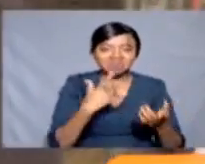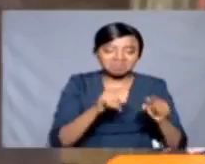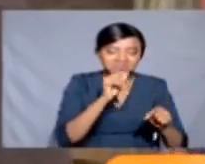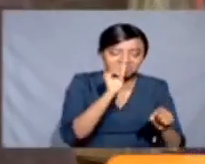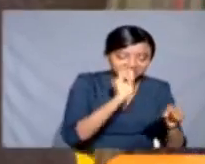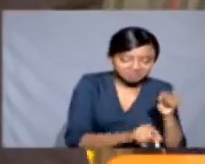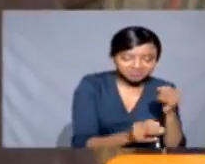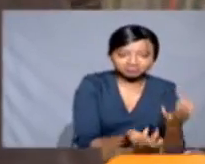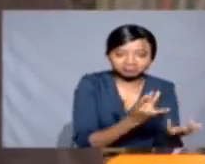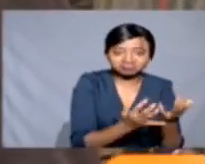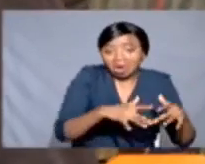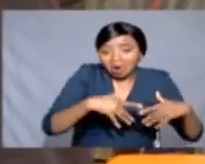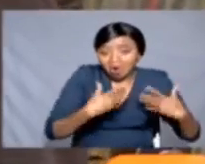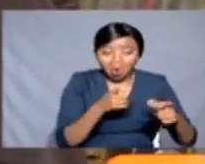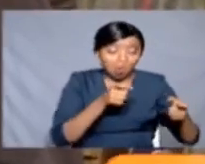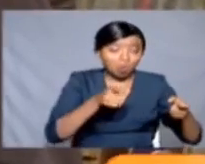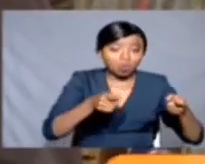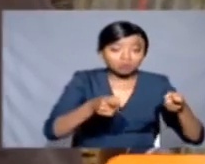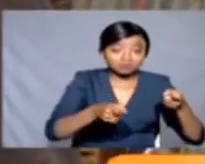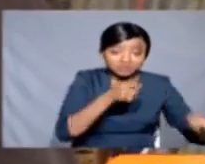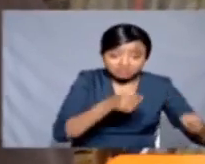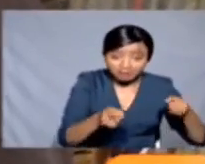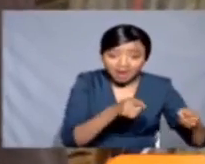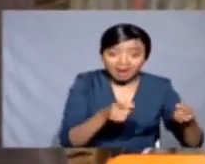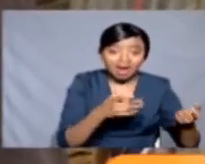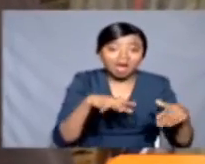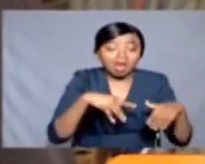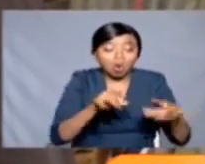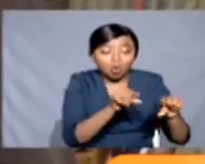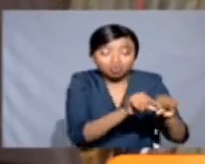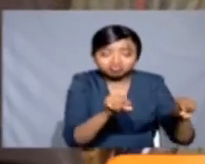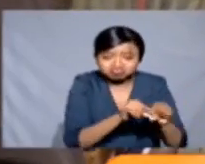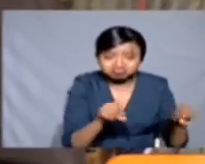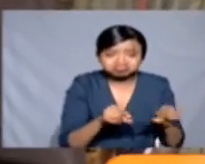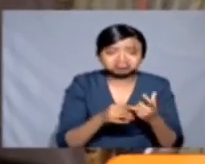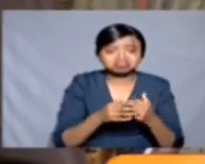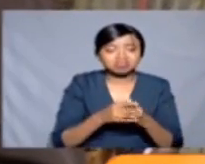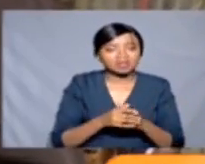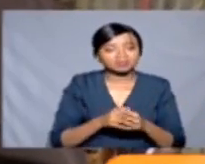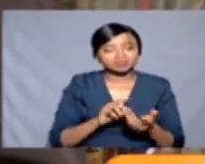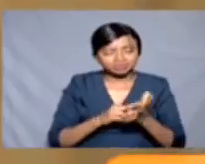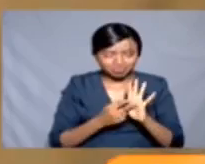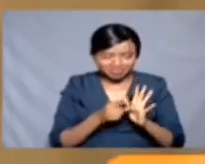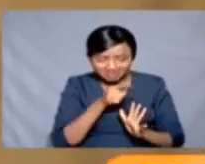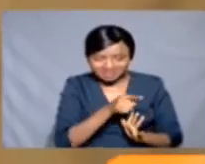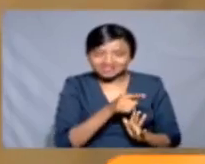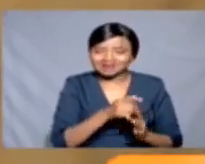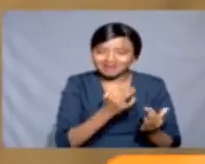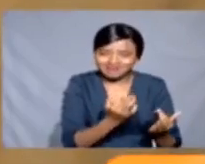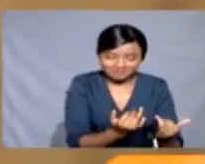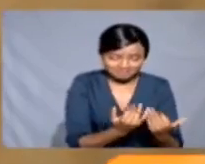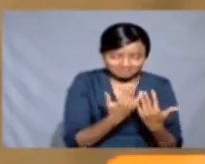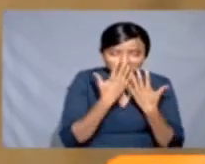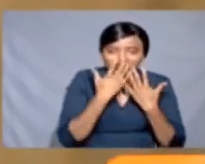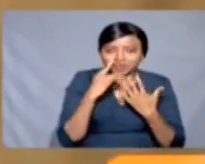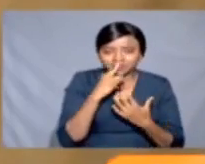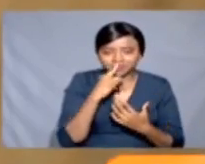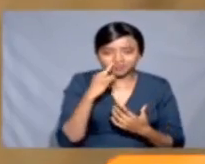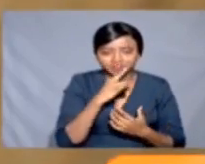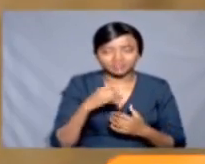is using charcoal and wood, for example, and a little bit of soda. So that contributes very, very highly.